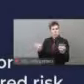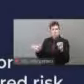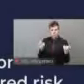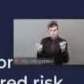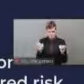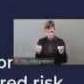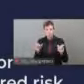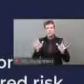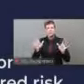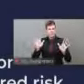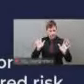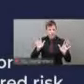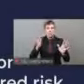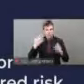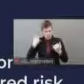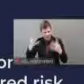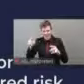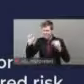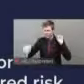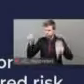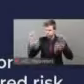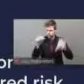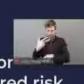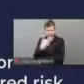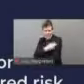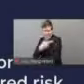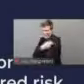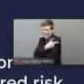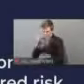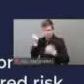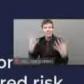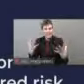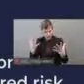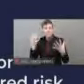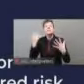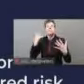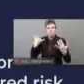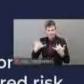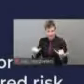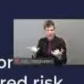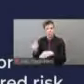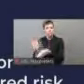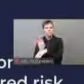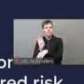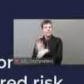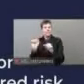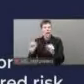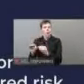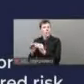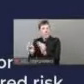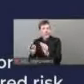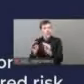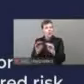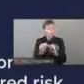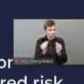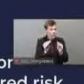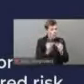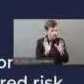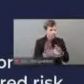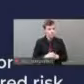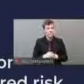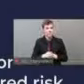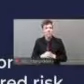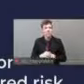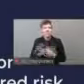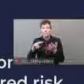now vaccinated. I want to just, before we go to the next slide, just reiterate one more time. It doesn't mean the virus is gone, and it doesn't